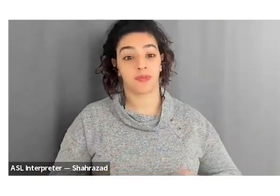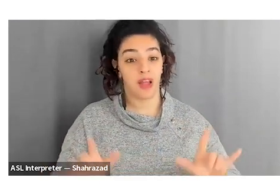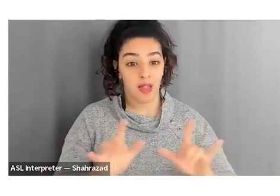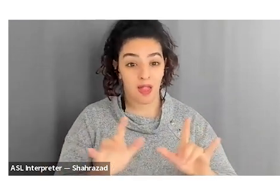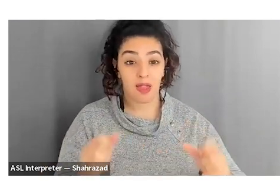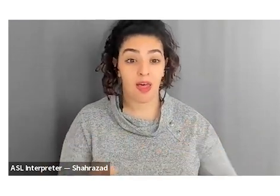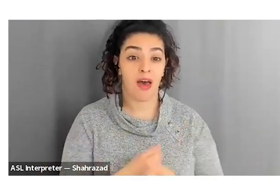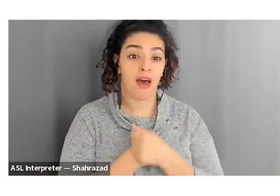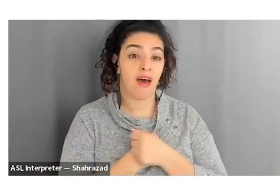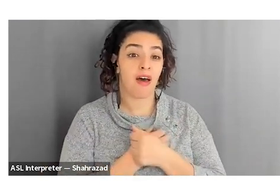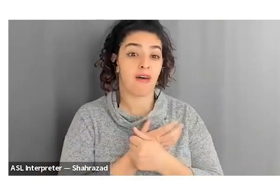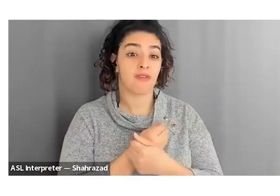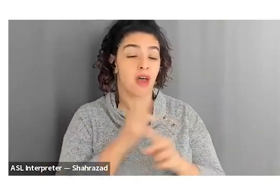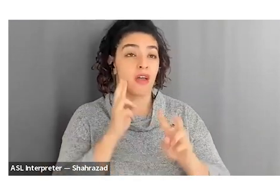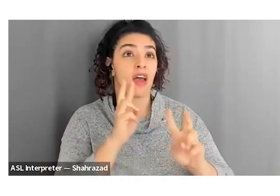admiration.